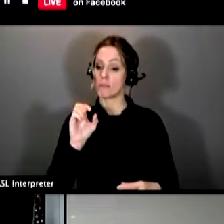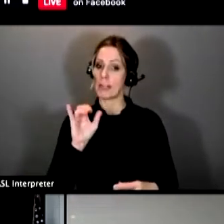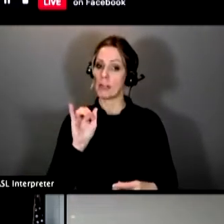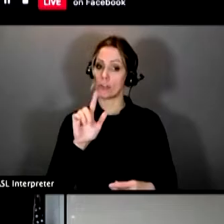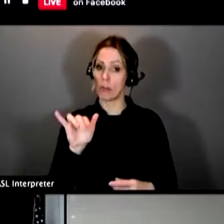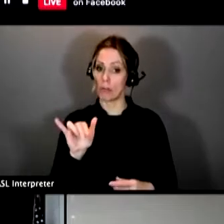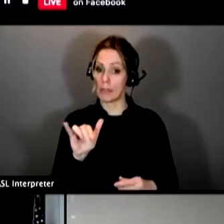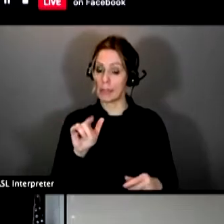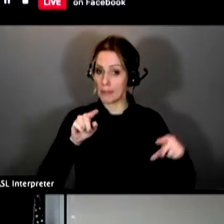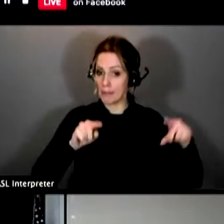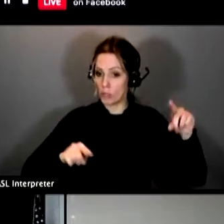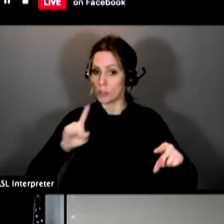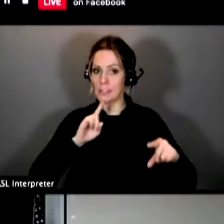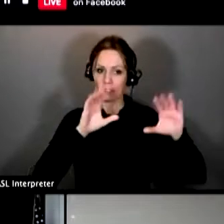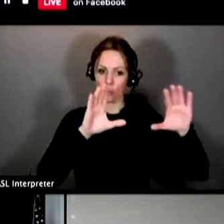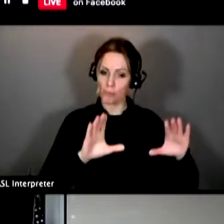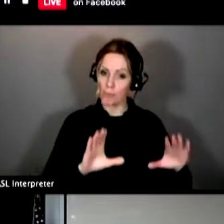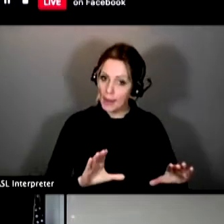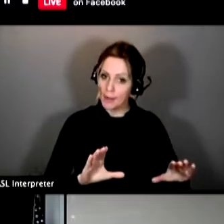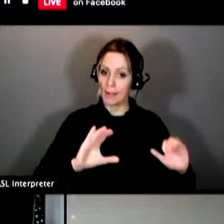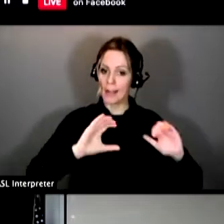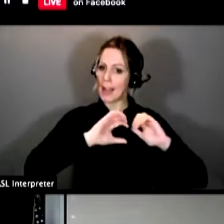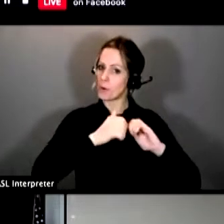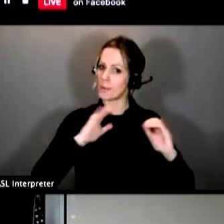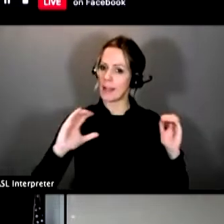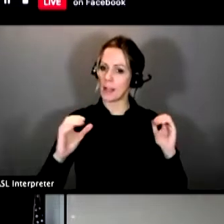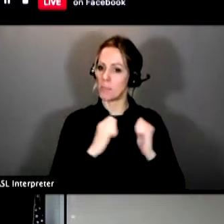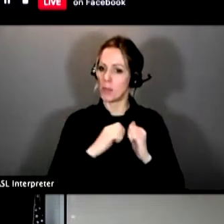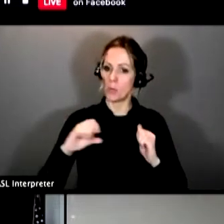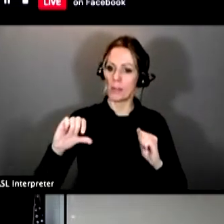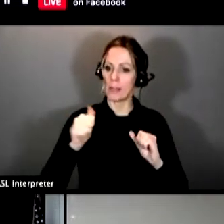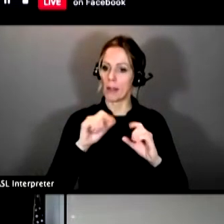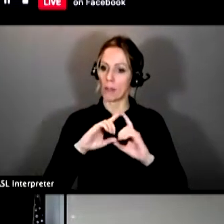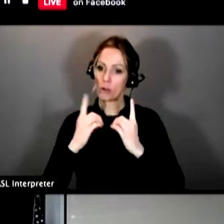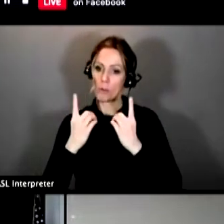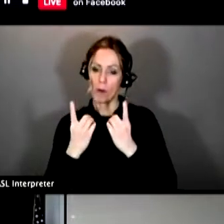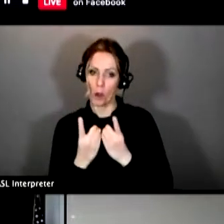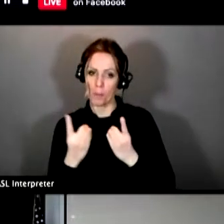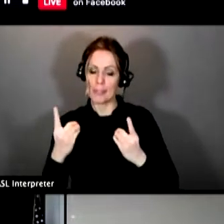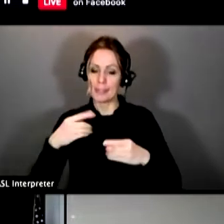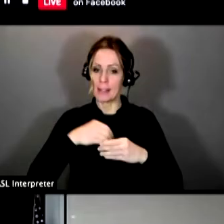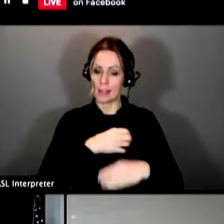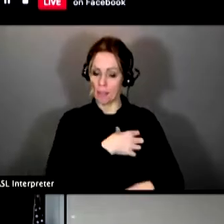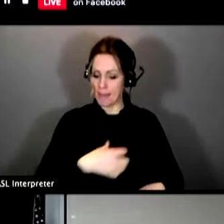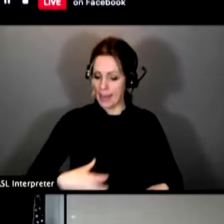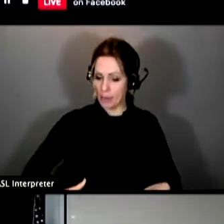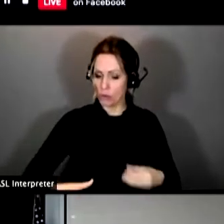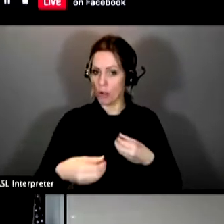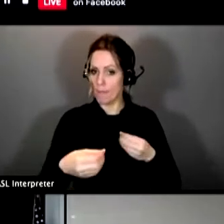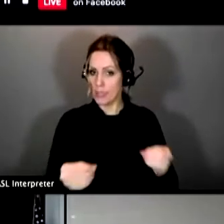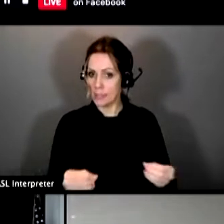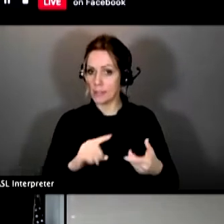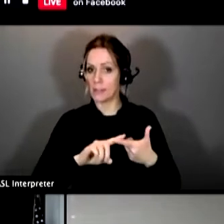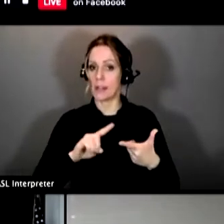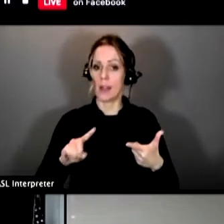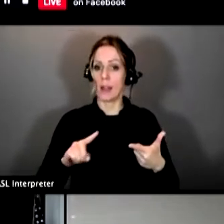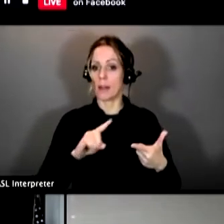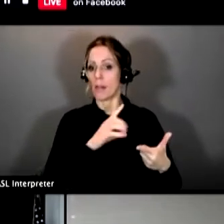police departments, city leadership, and mayor's office? We have a couple more callers, folks. Thanks for